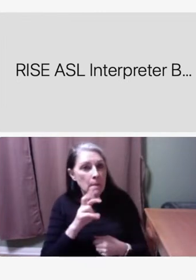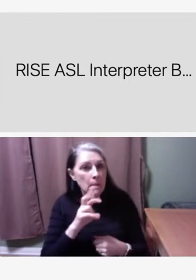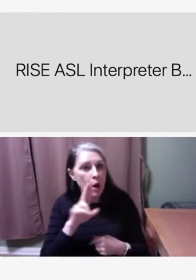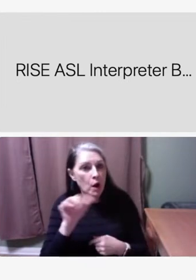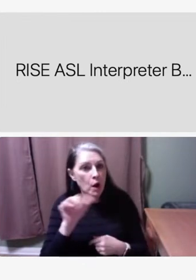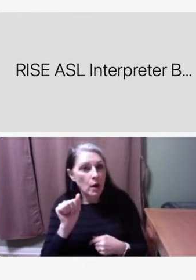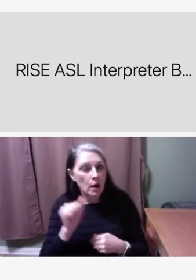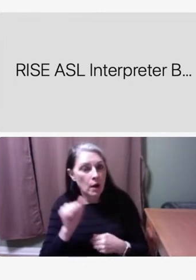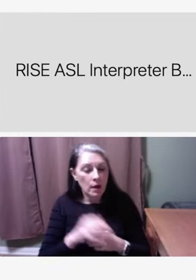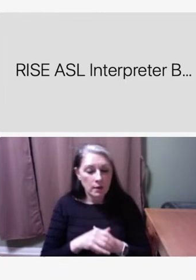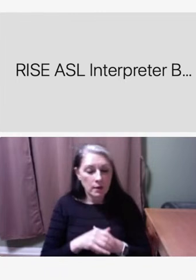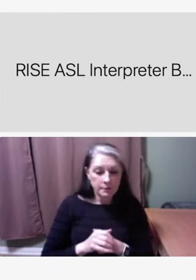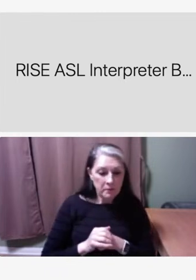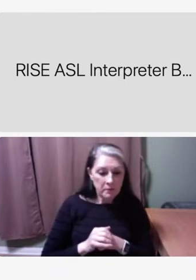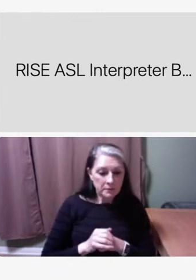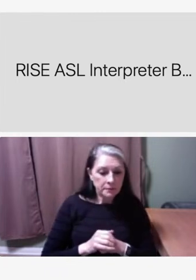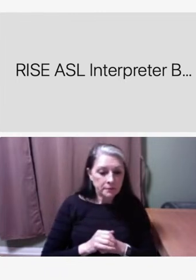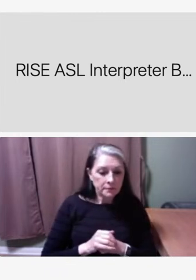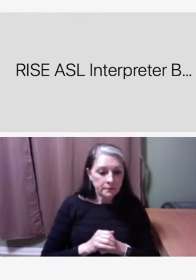It's my turn.